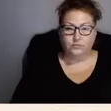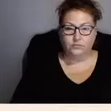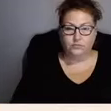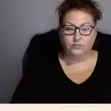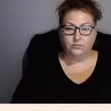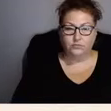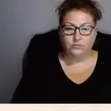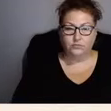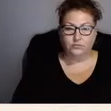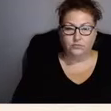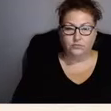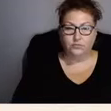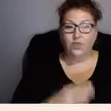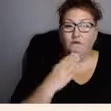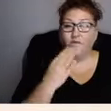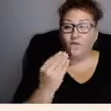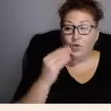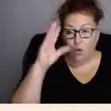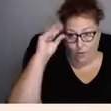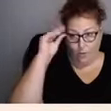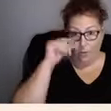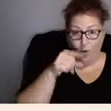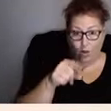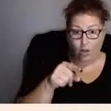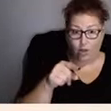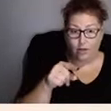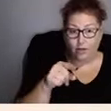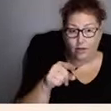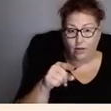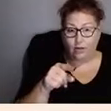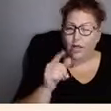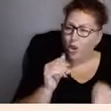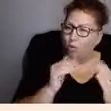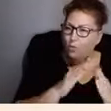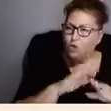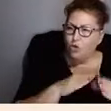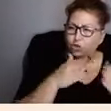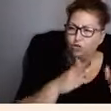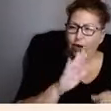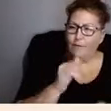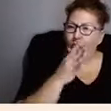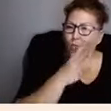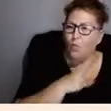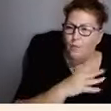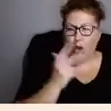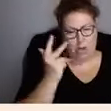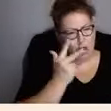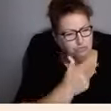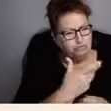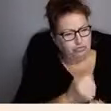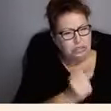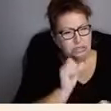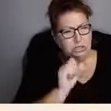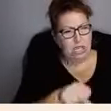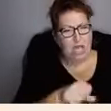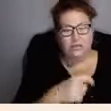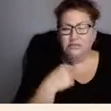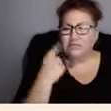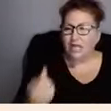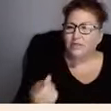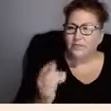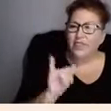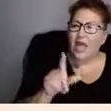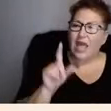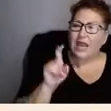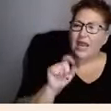This 14-year-old boy on school break is approached on the street by a woman who looks trustworthy. She tells him that she needs workers at